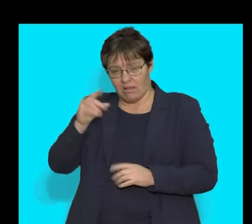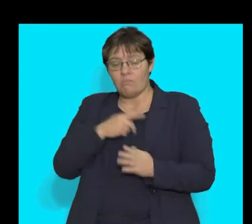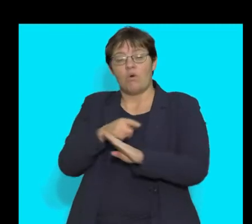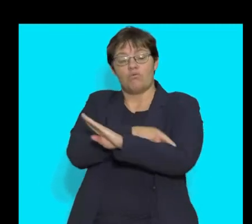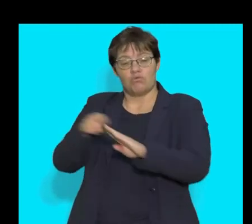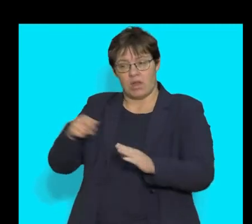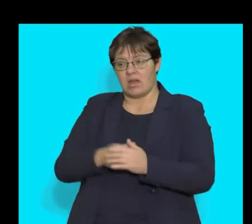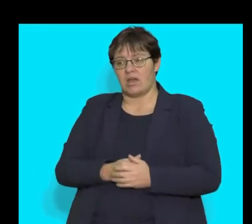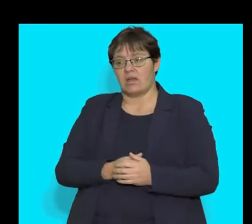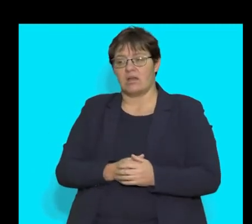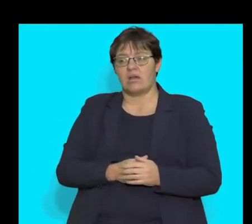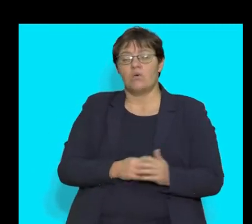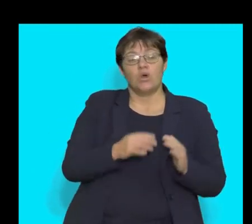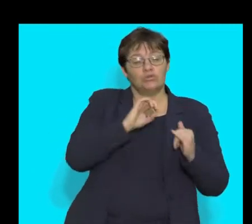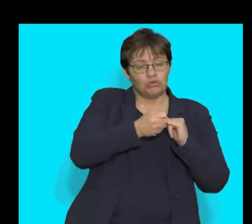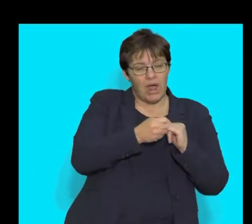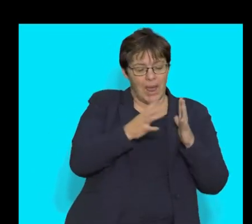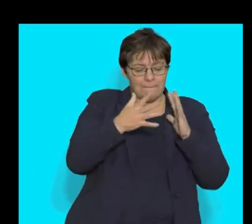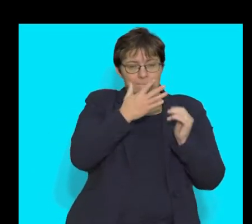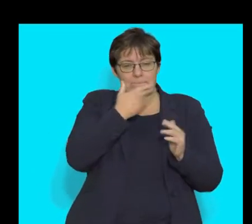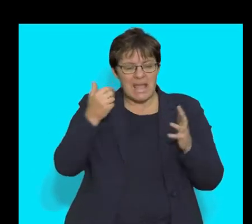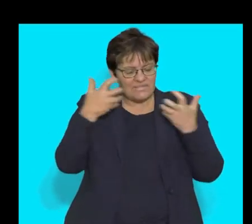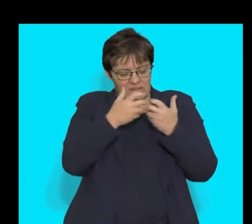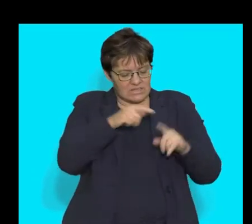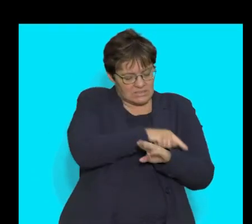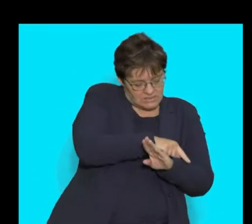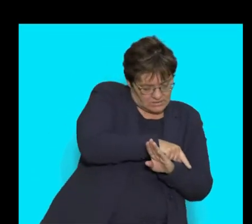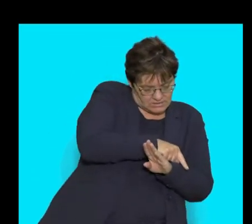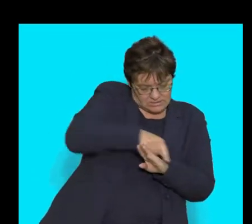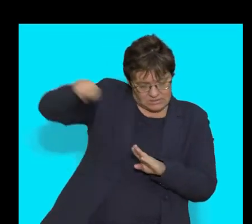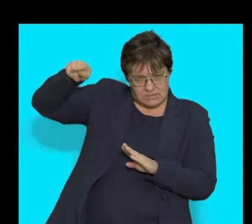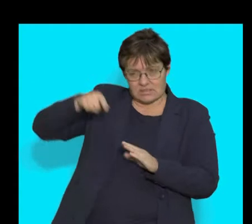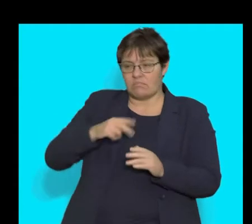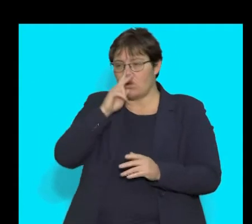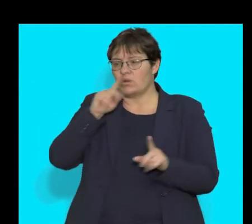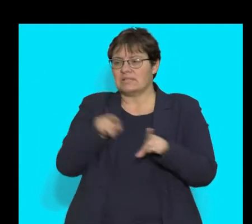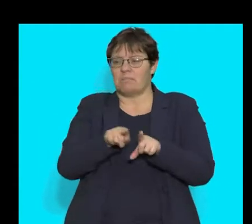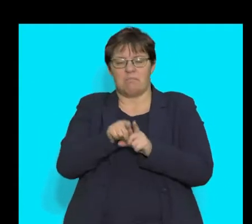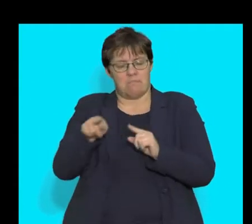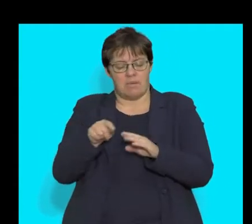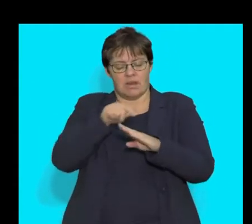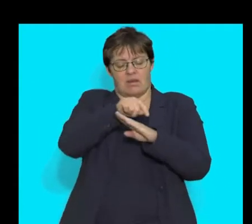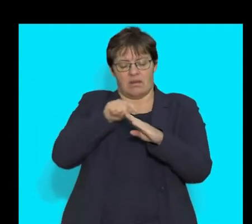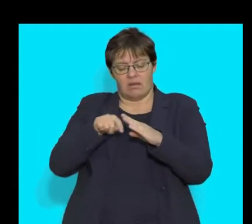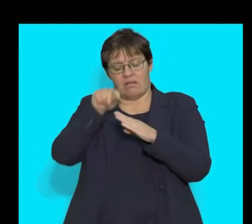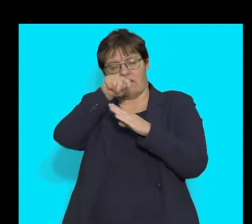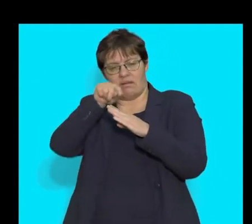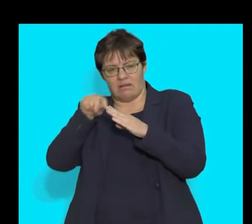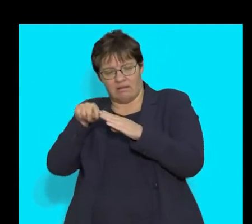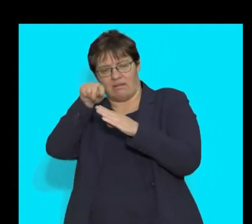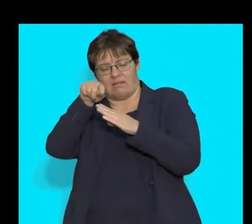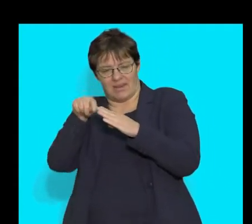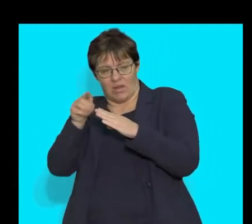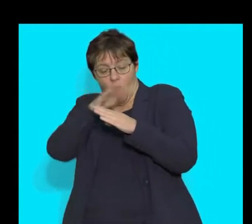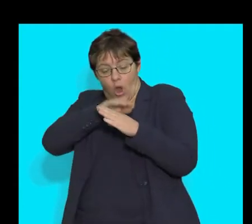ruler and we try and get a line that fits through the majority of the points, and it will look something like that. You'll see some of the points are